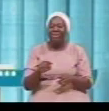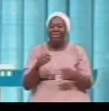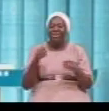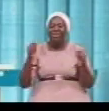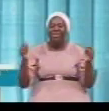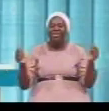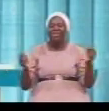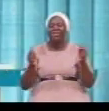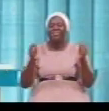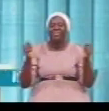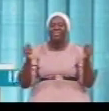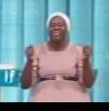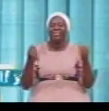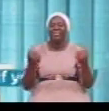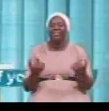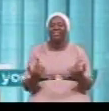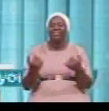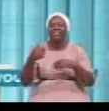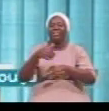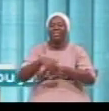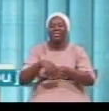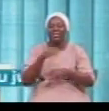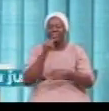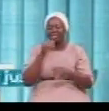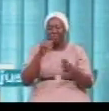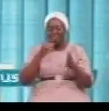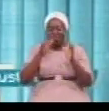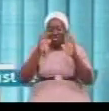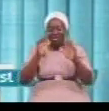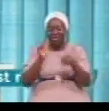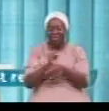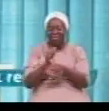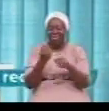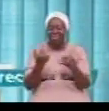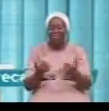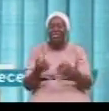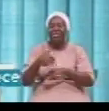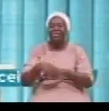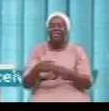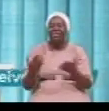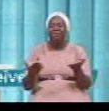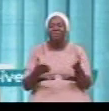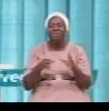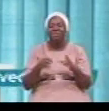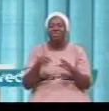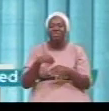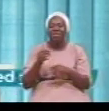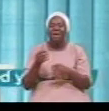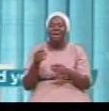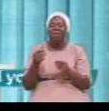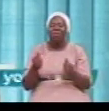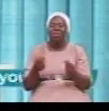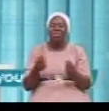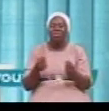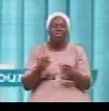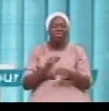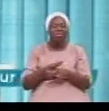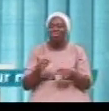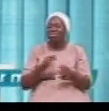Hallelujah. Tonight is miracle night. Bring them out quickly. Bring them out quickly. Don't waste time at all,